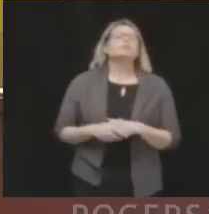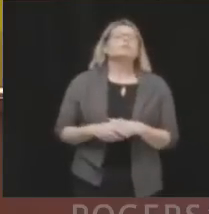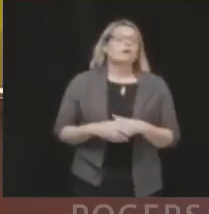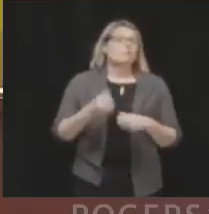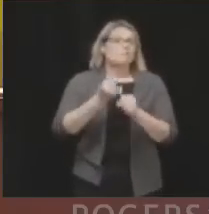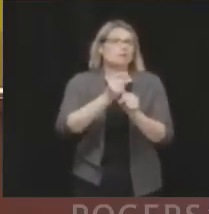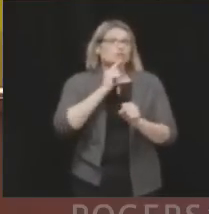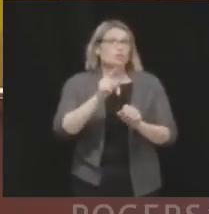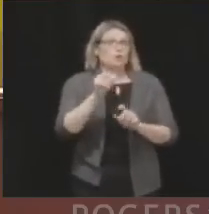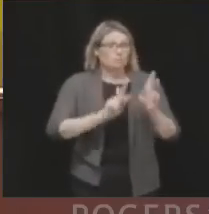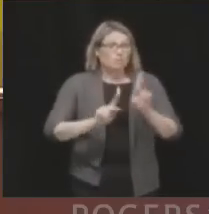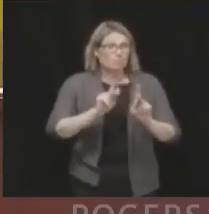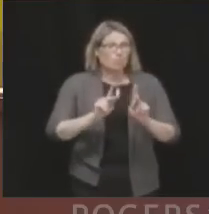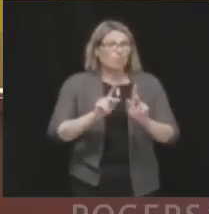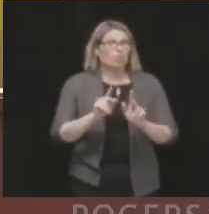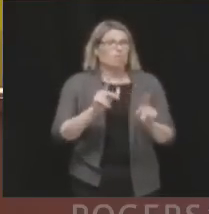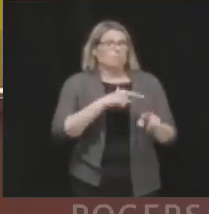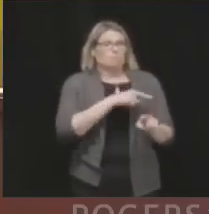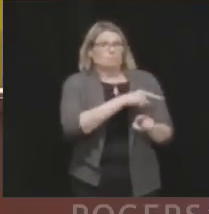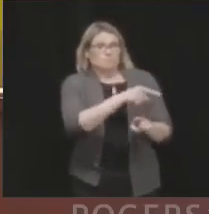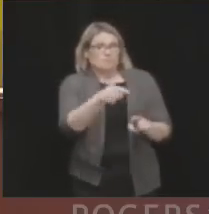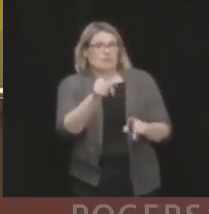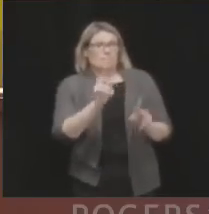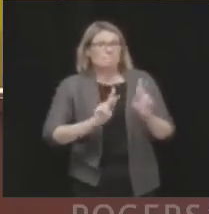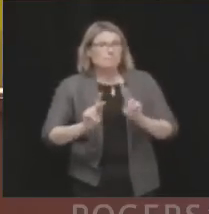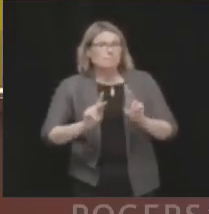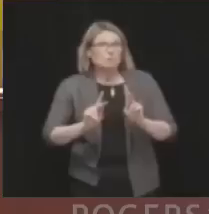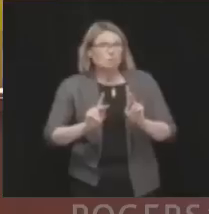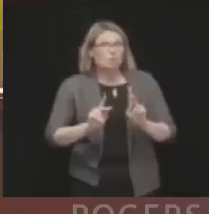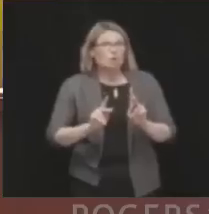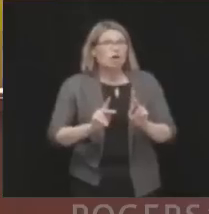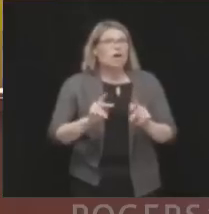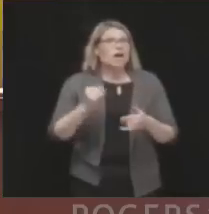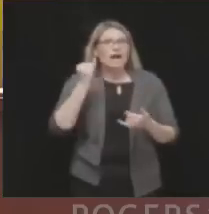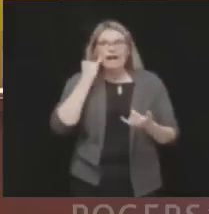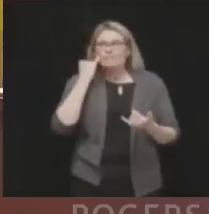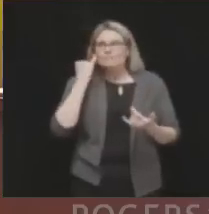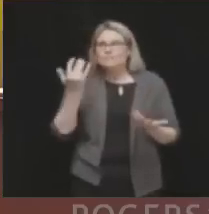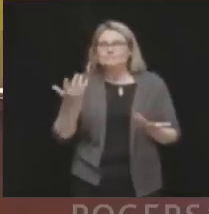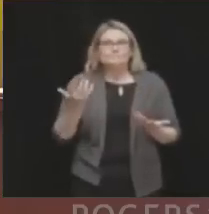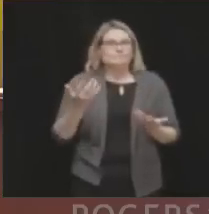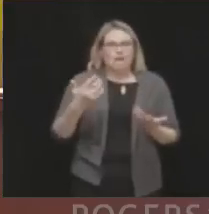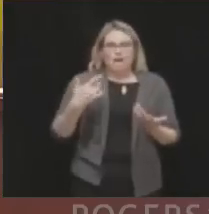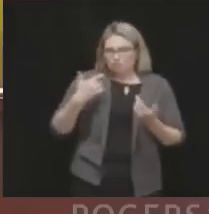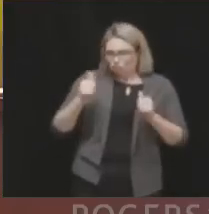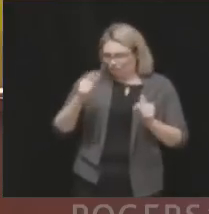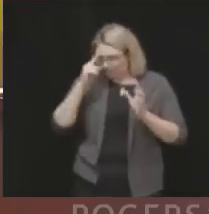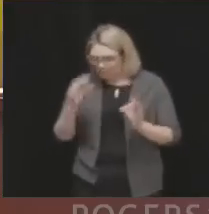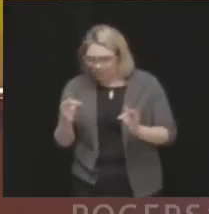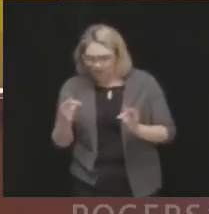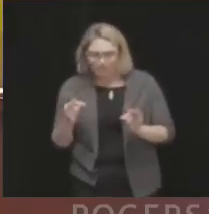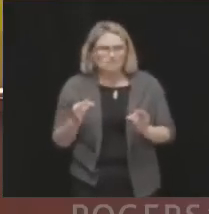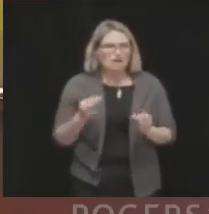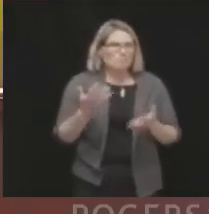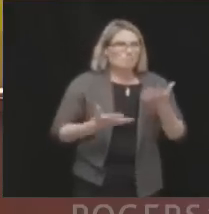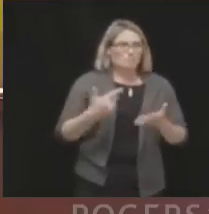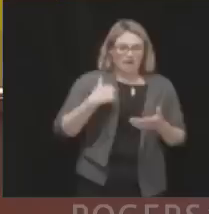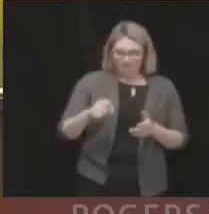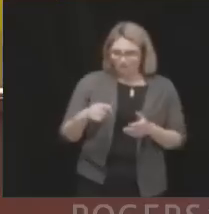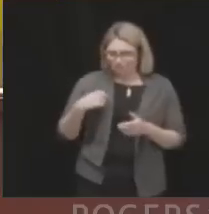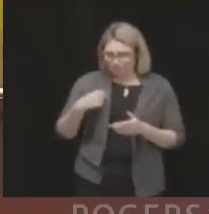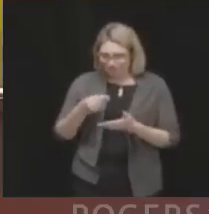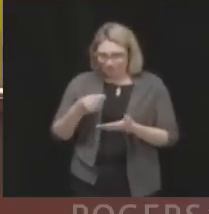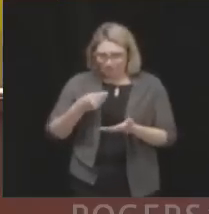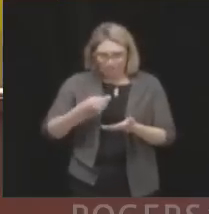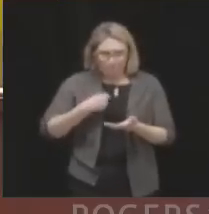money available, is that we capture the best of both worlds. And I think this has done just that. Thank you, Premier. Thank